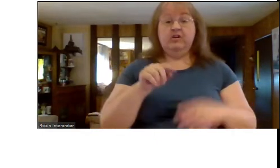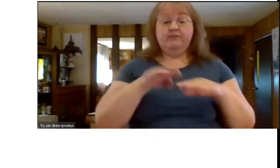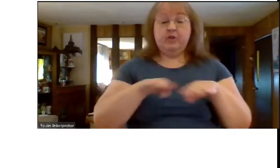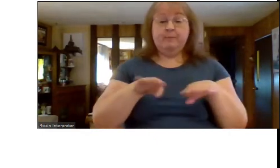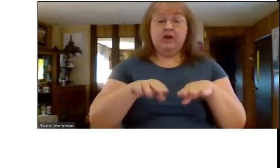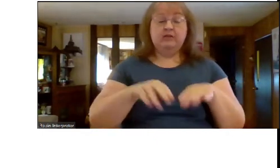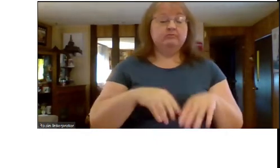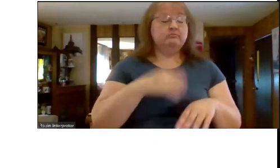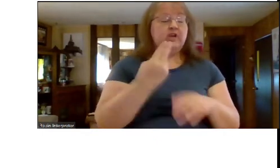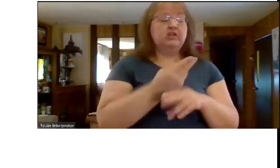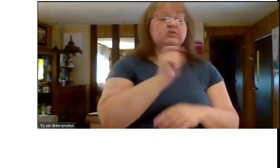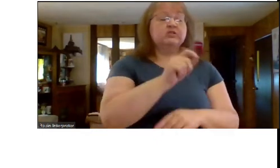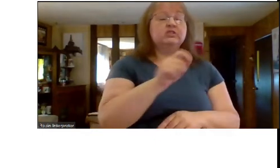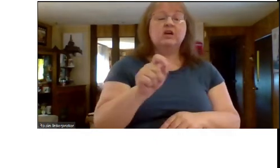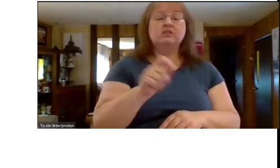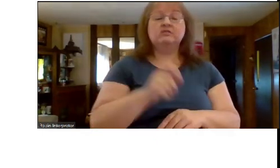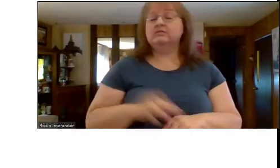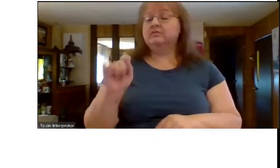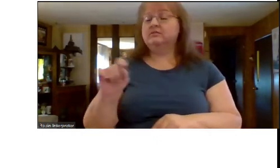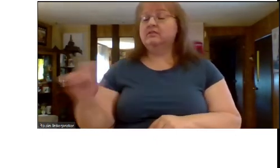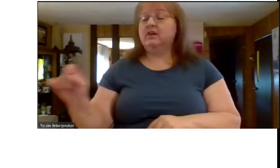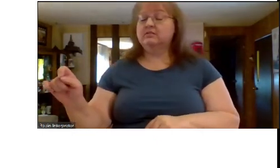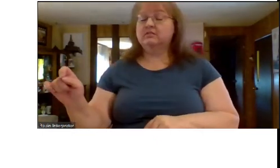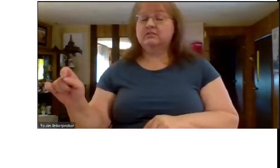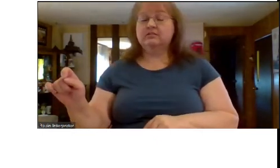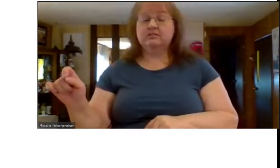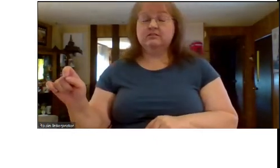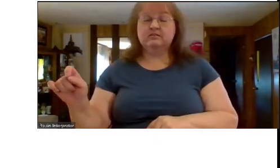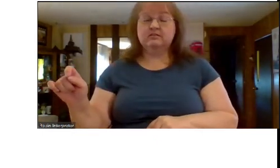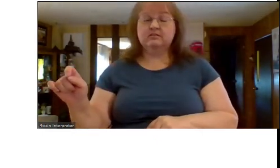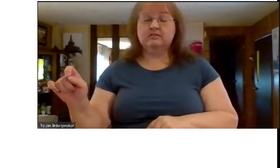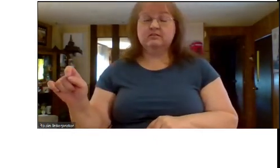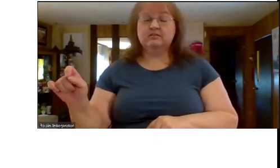side of the triangle. Here I used dots to represent the bottom,